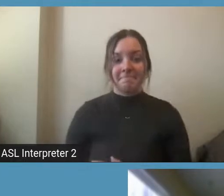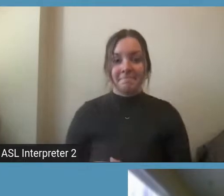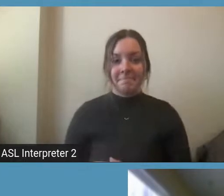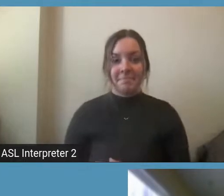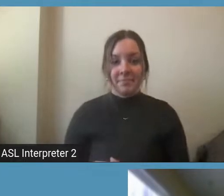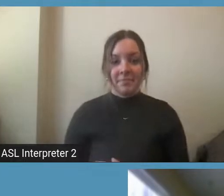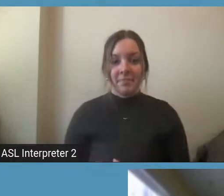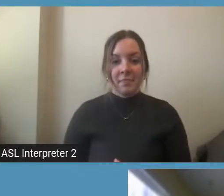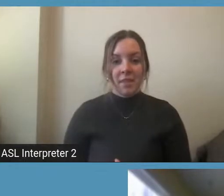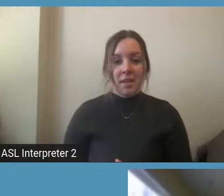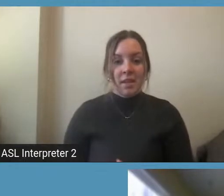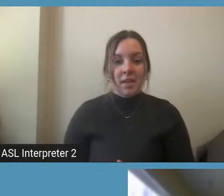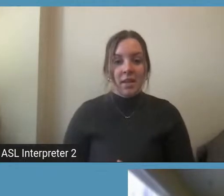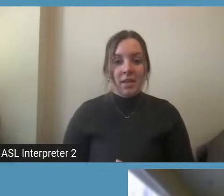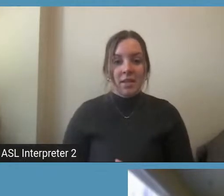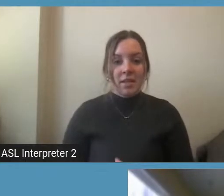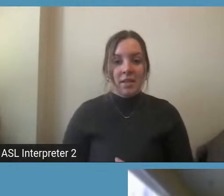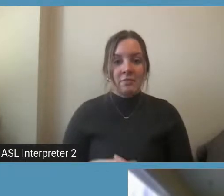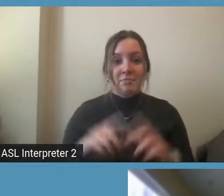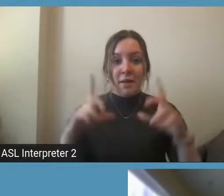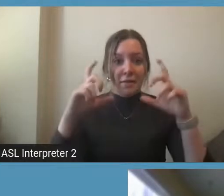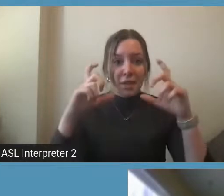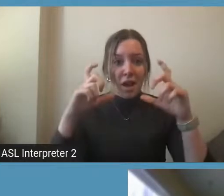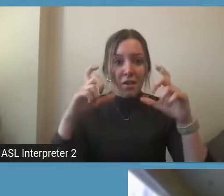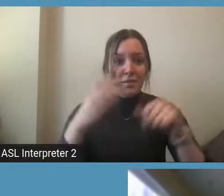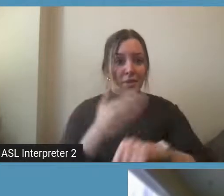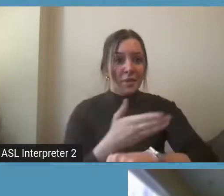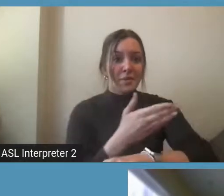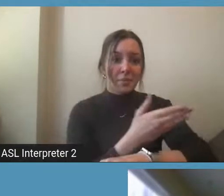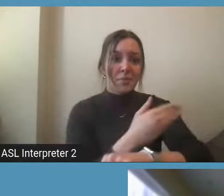Photogrammetry and all the things you can do with a camera really are a great place to start.